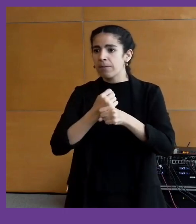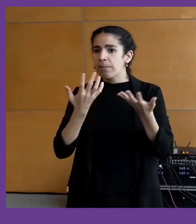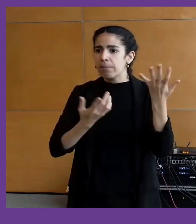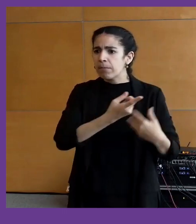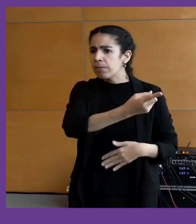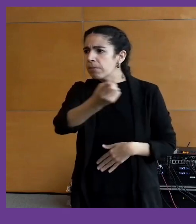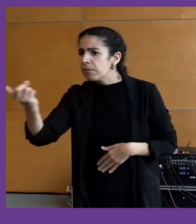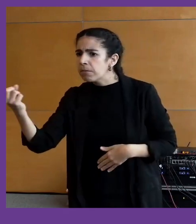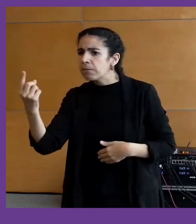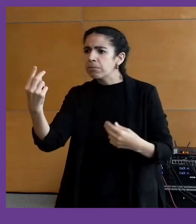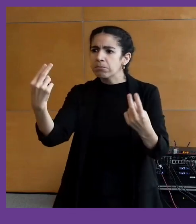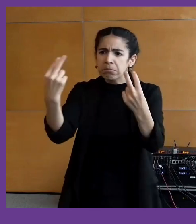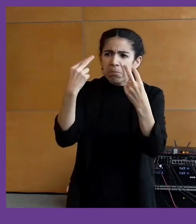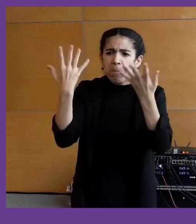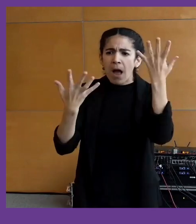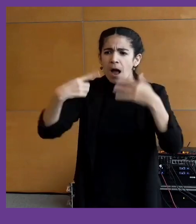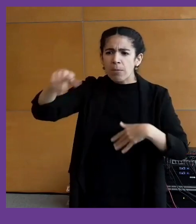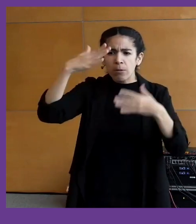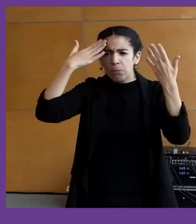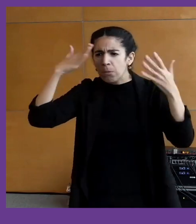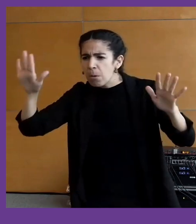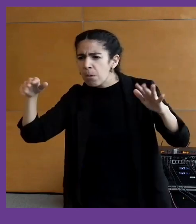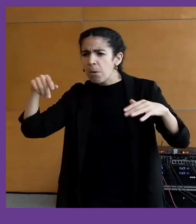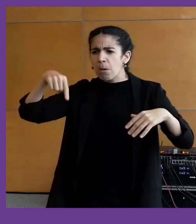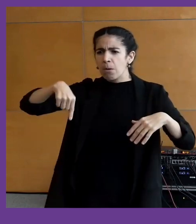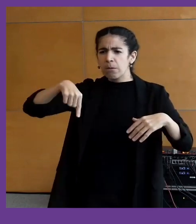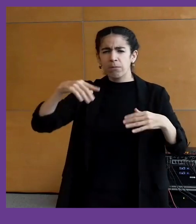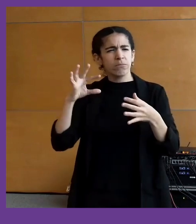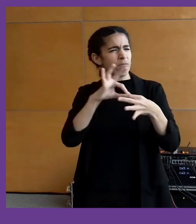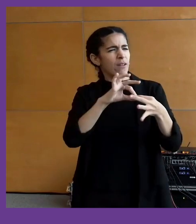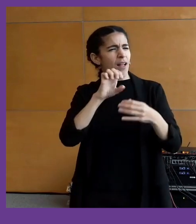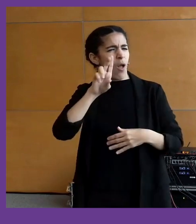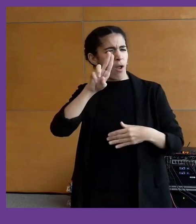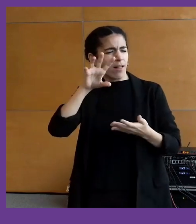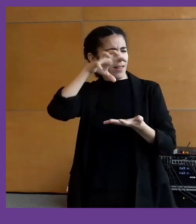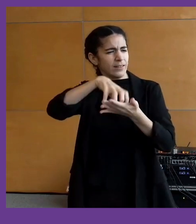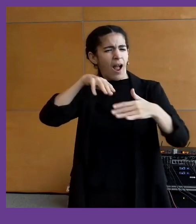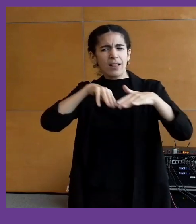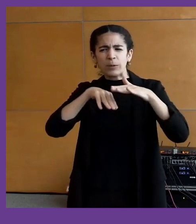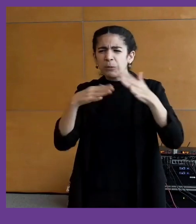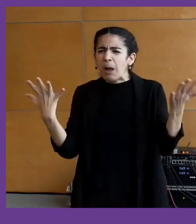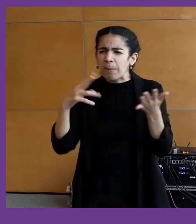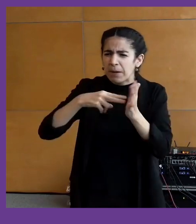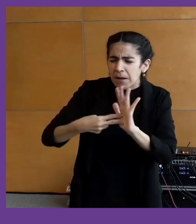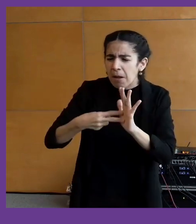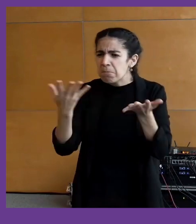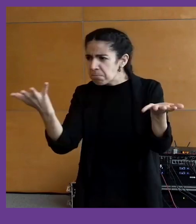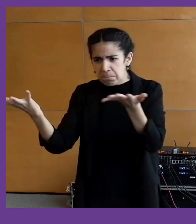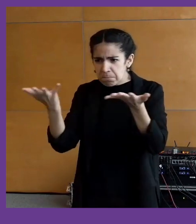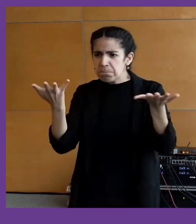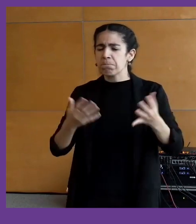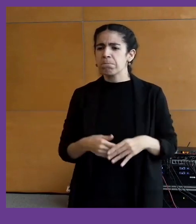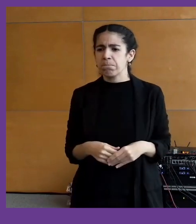Resource Center is one of the flagship of the rights of persons with disabilities of